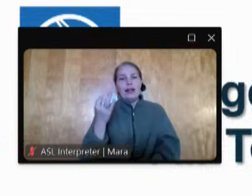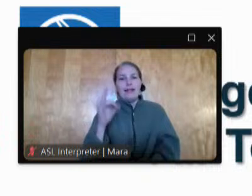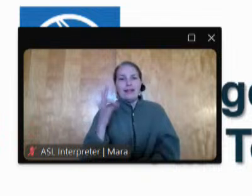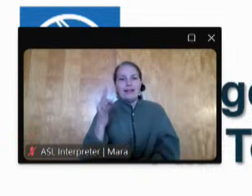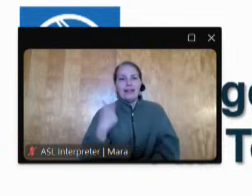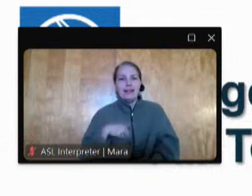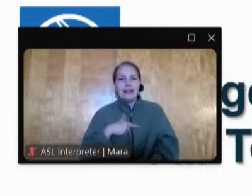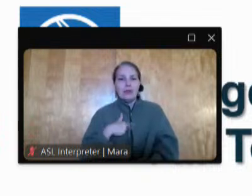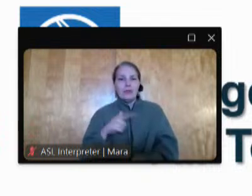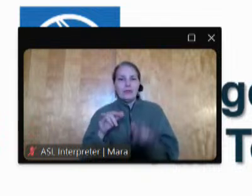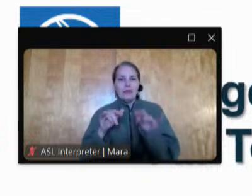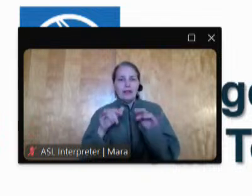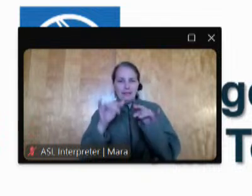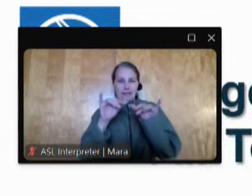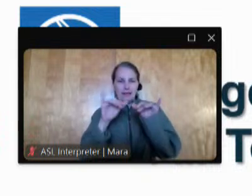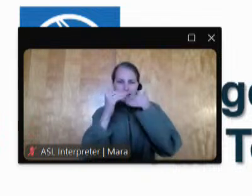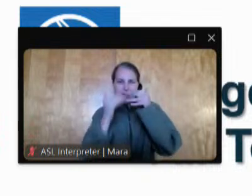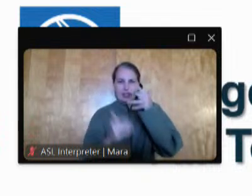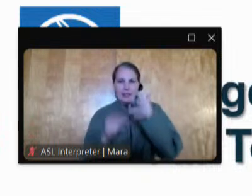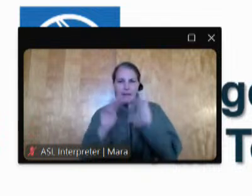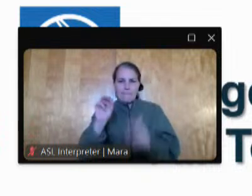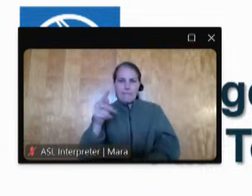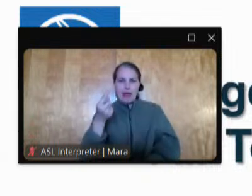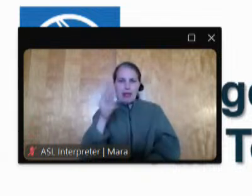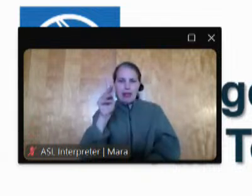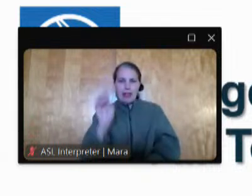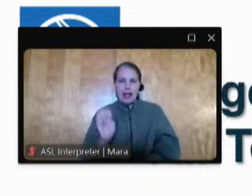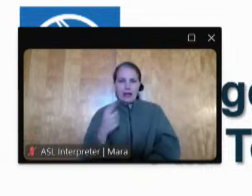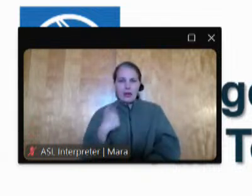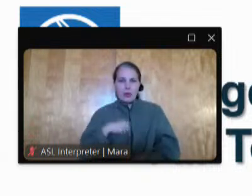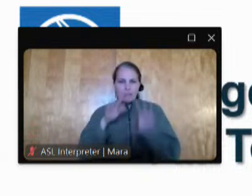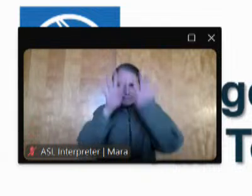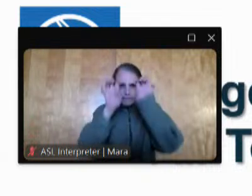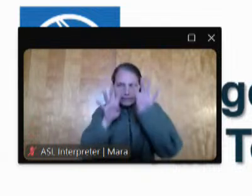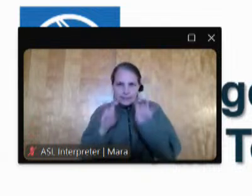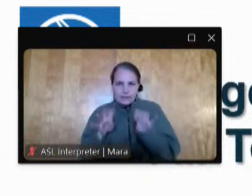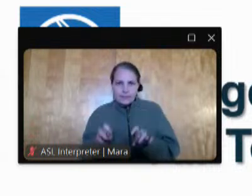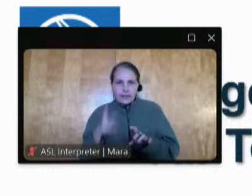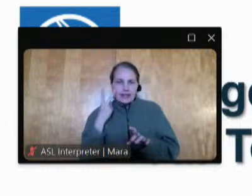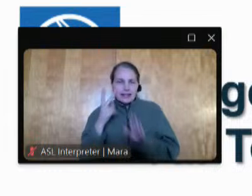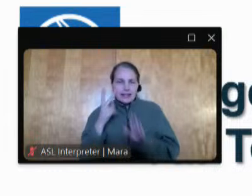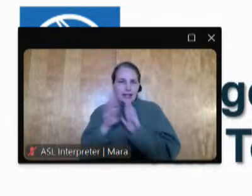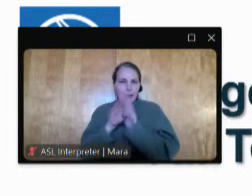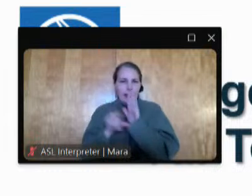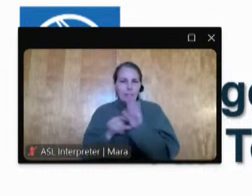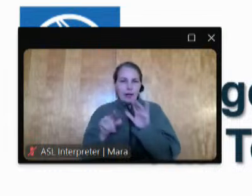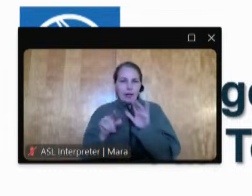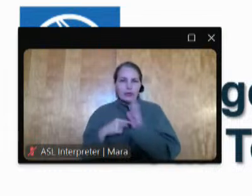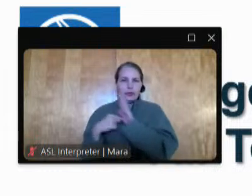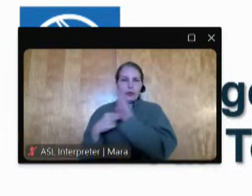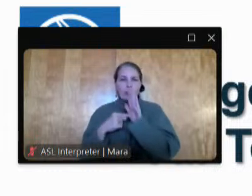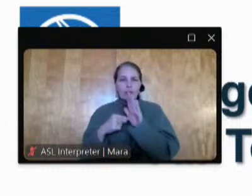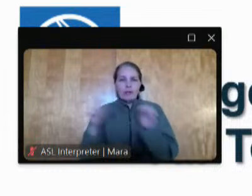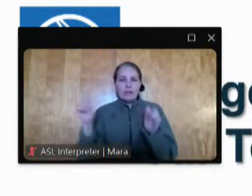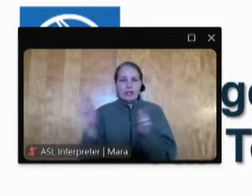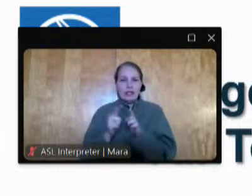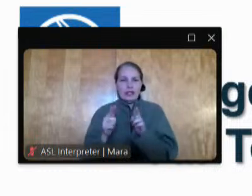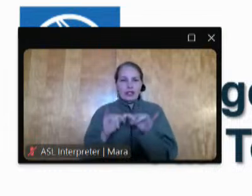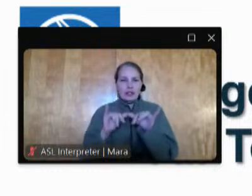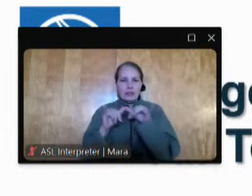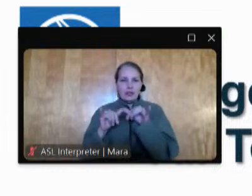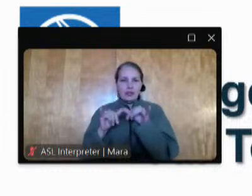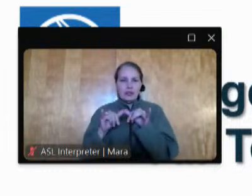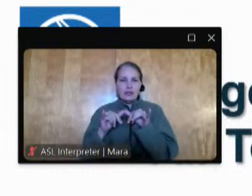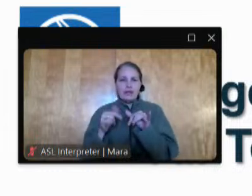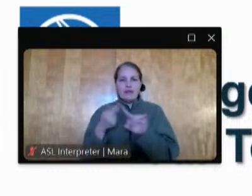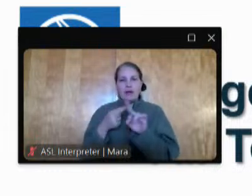which indicates the mitigation measures done by SoCalGas were able to resolve the